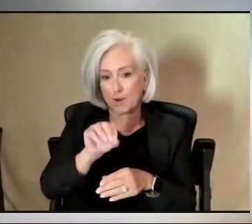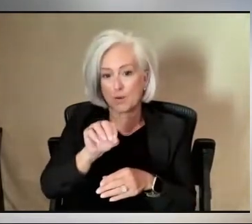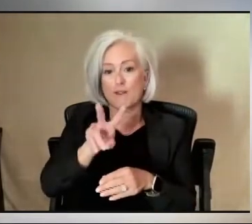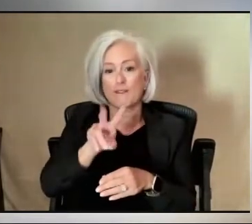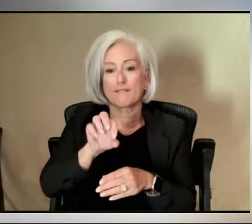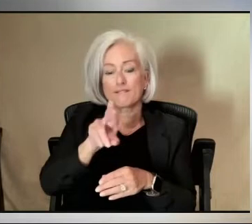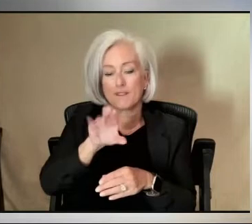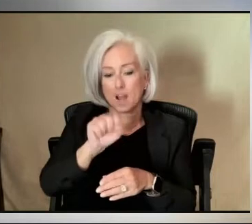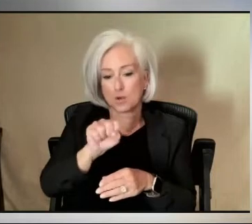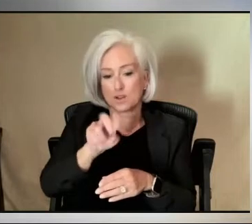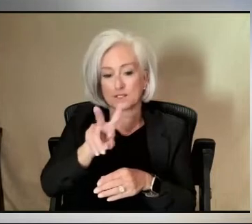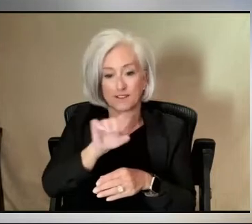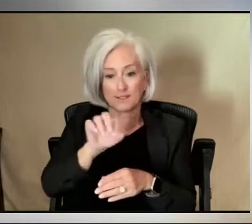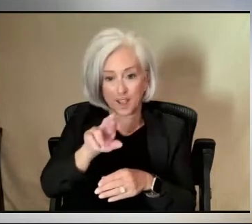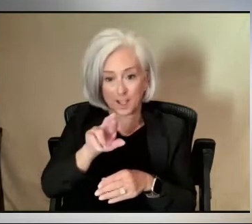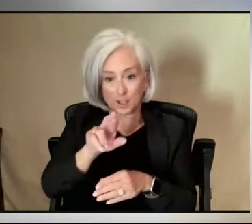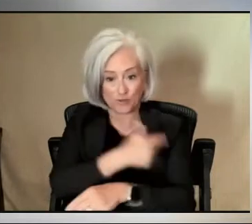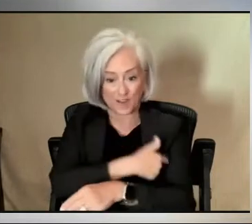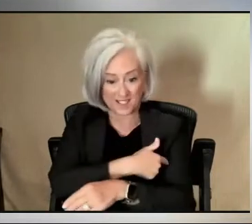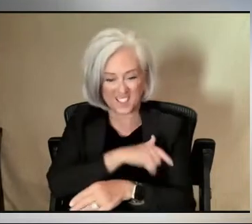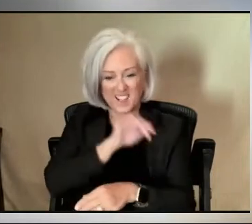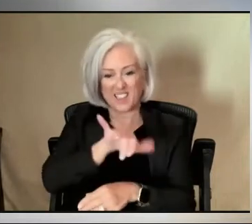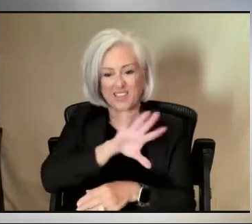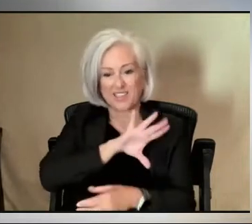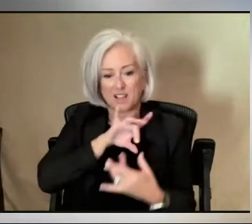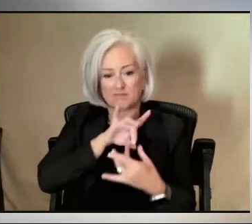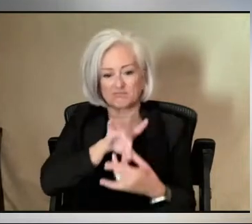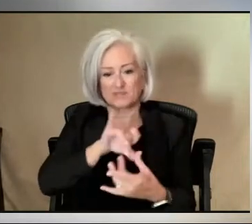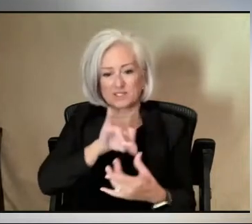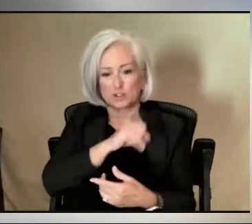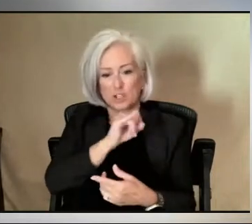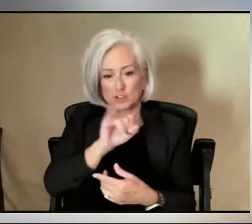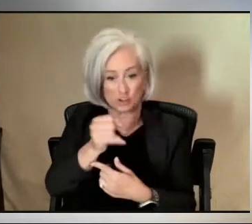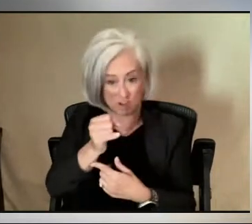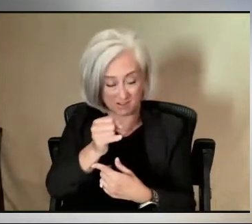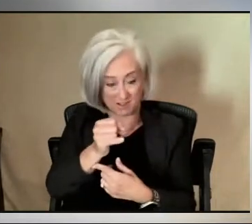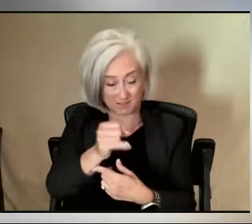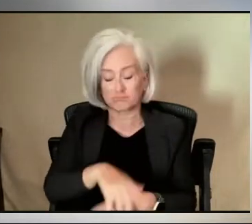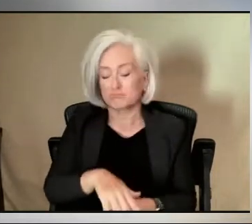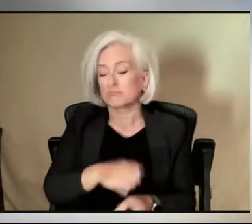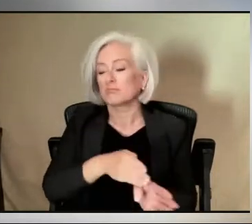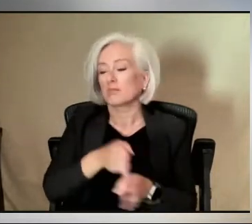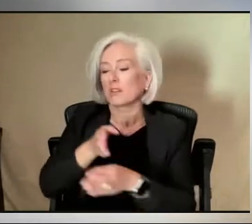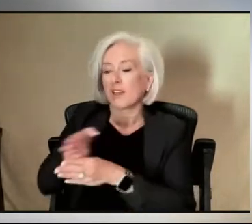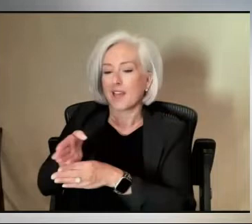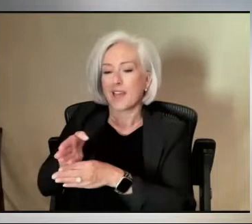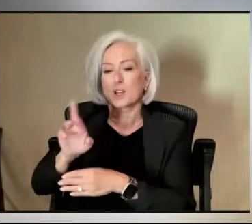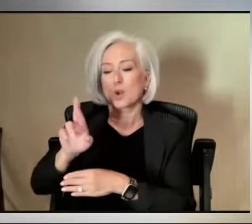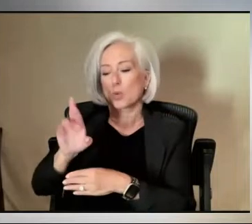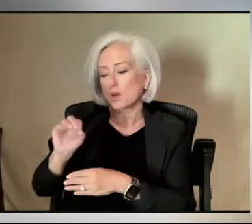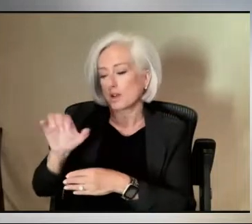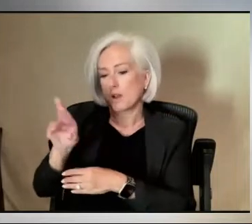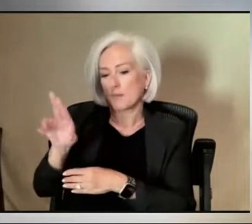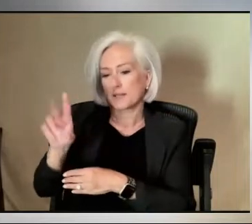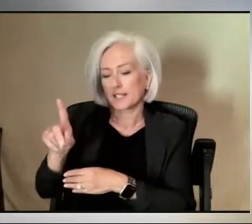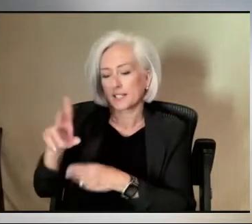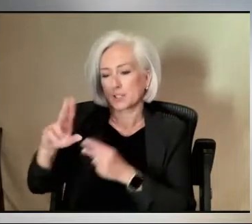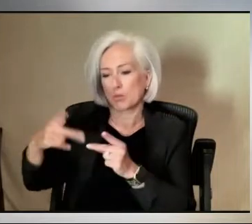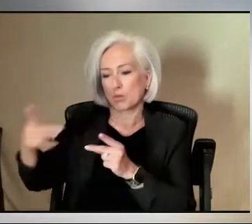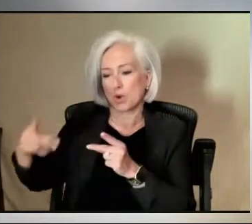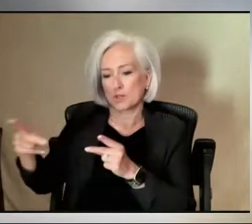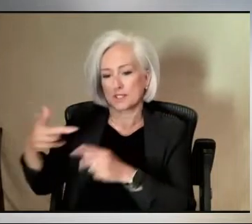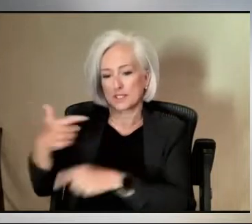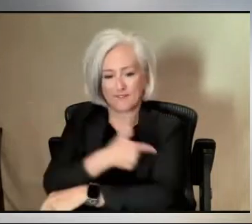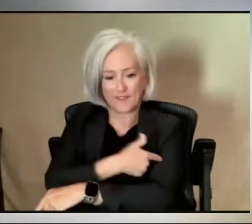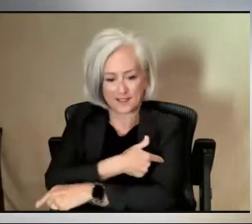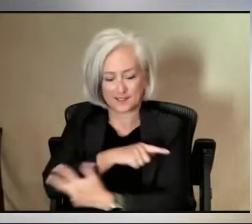vaccine, of which Johnson & Johnson is an example of, and then recombinant protein vaccines, which we will see in